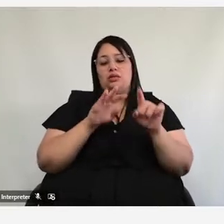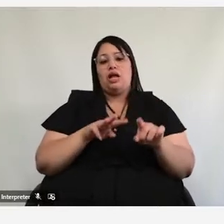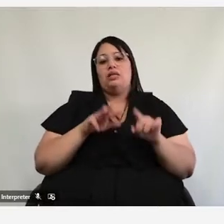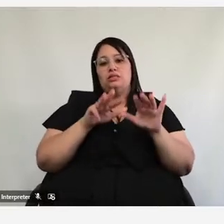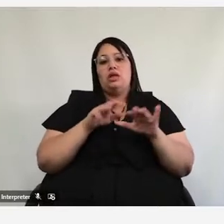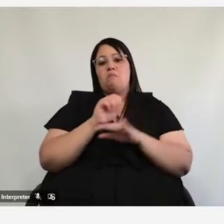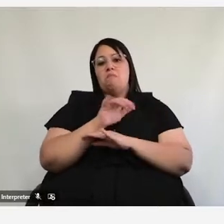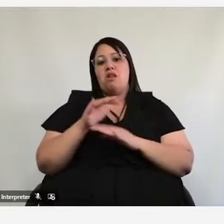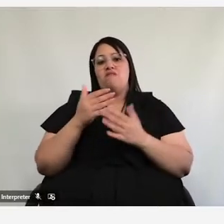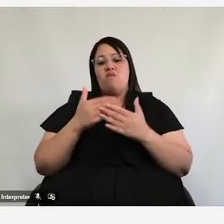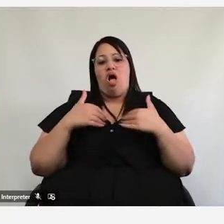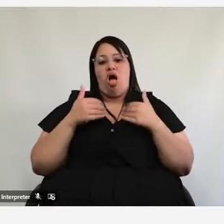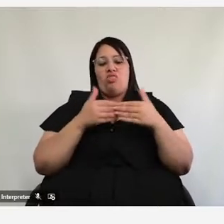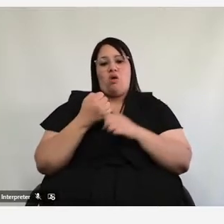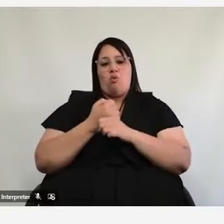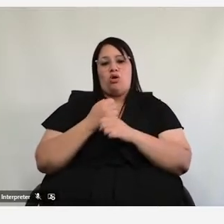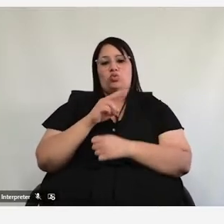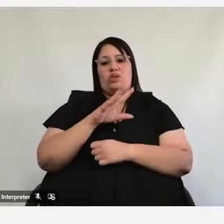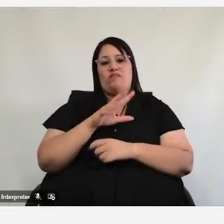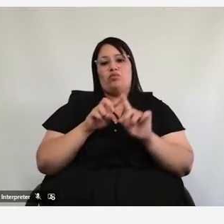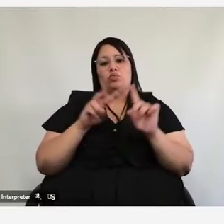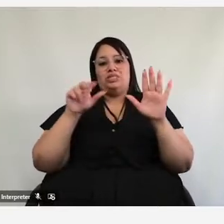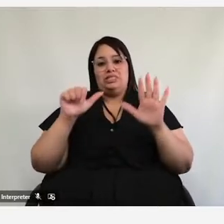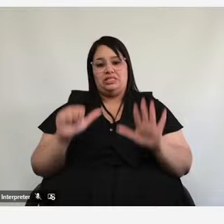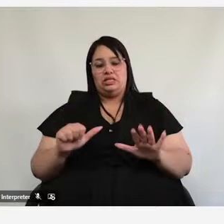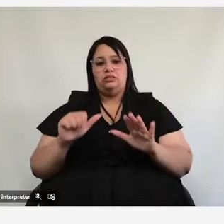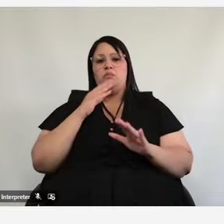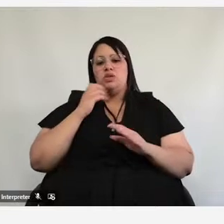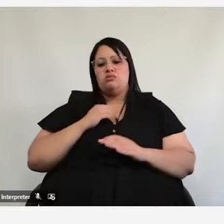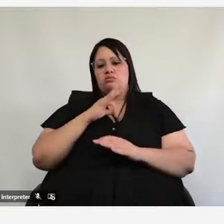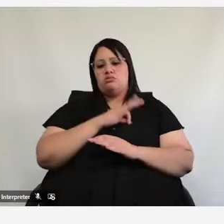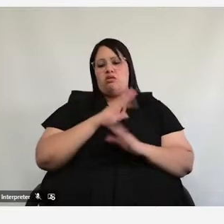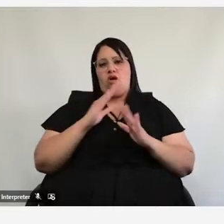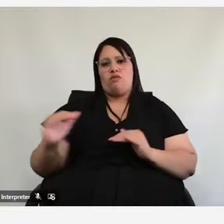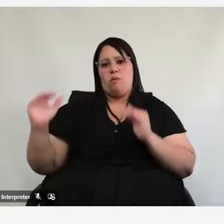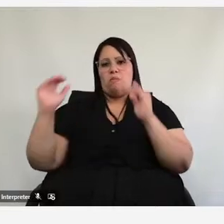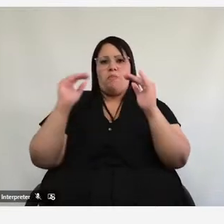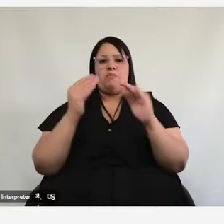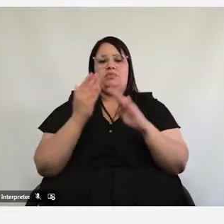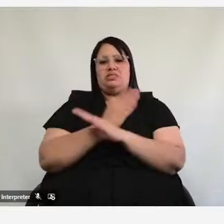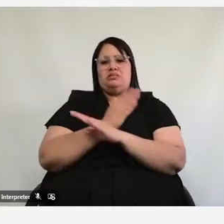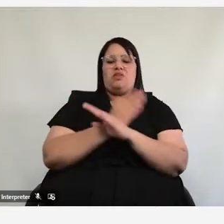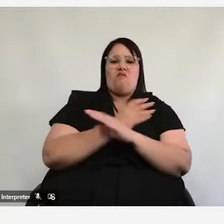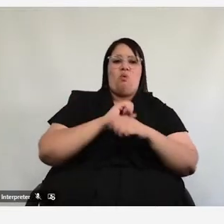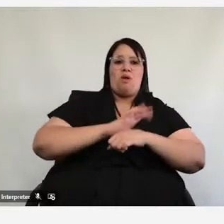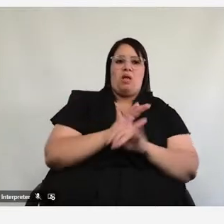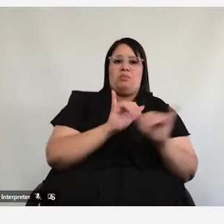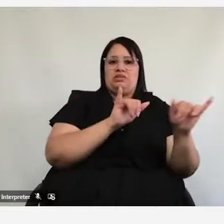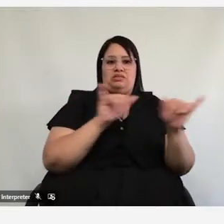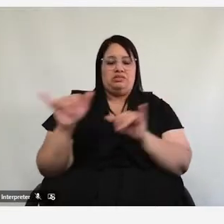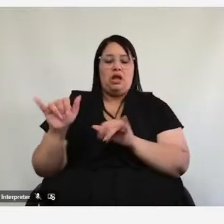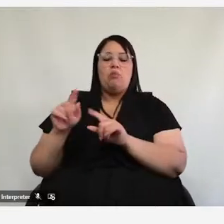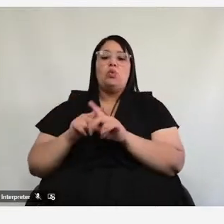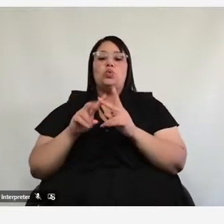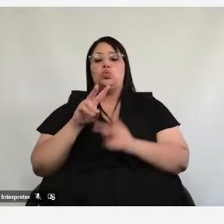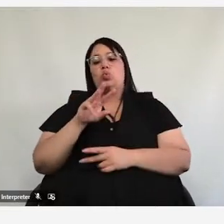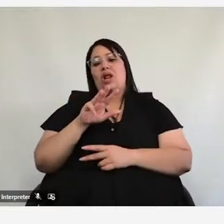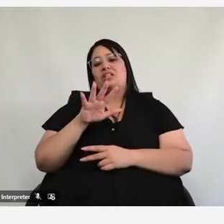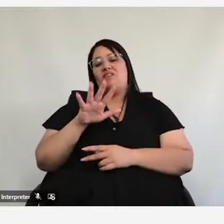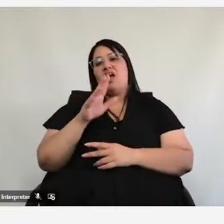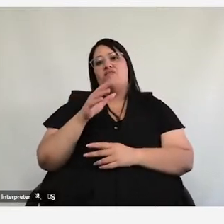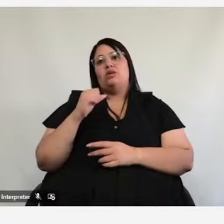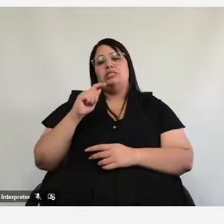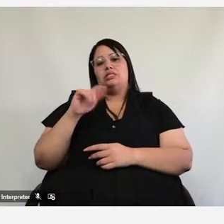in 25-26, restoring staffing level post-pandemic, and 295 million for Tygerberg